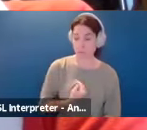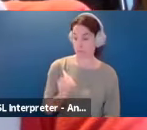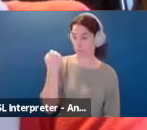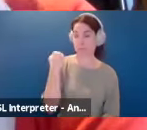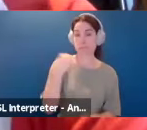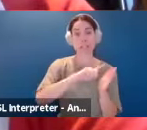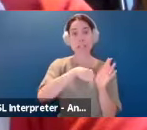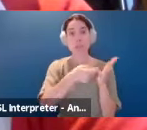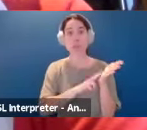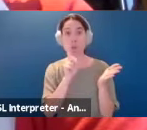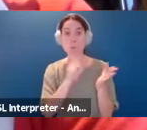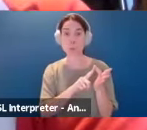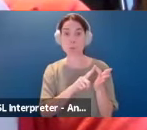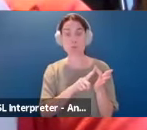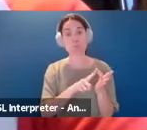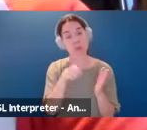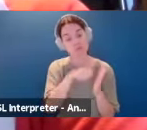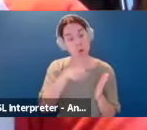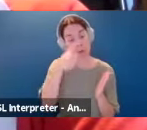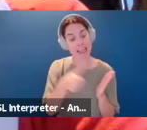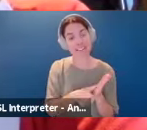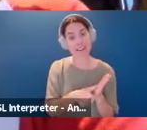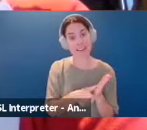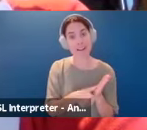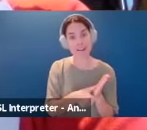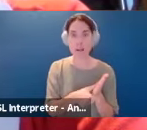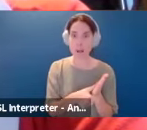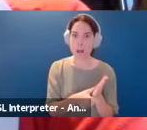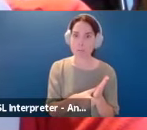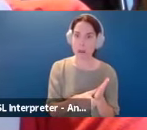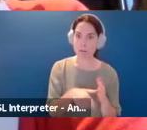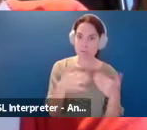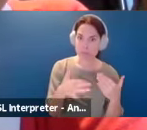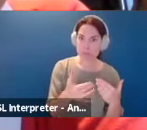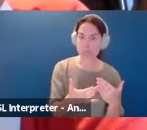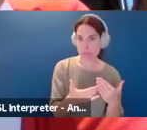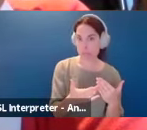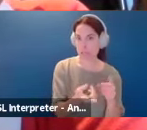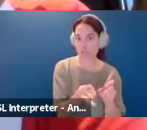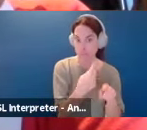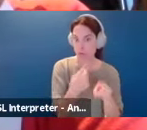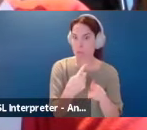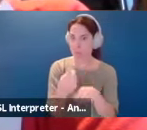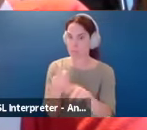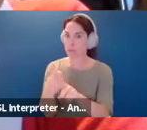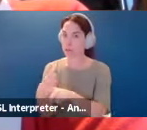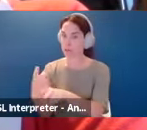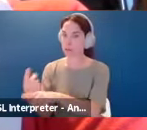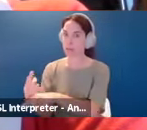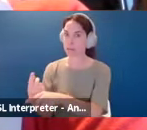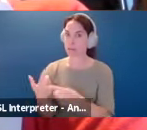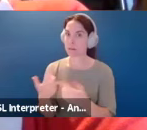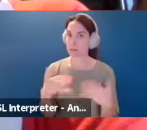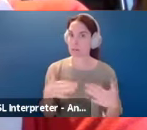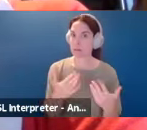month letter a month later the issue was still there race was still um i'm glad to say in a way it was still a very very